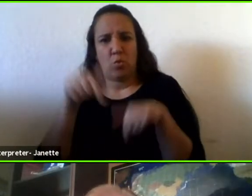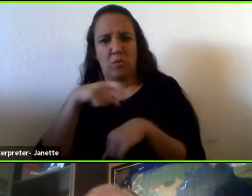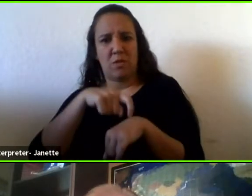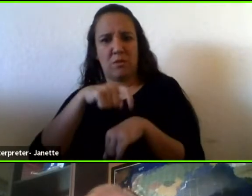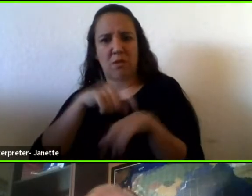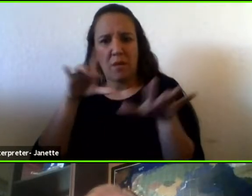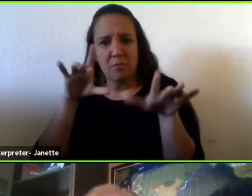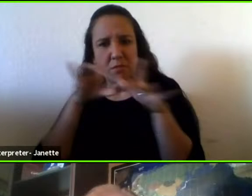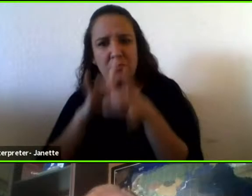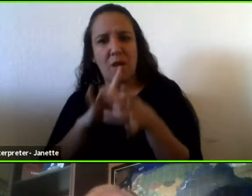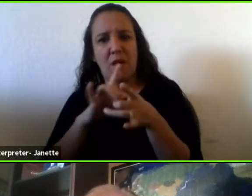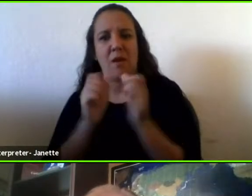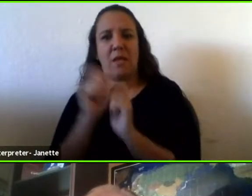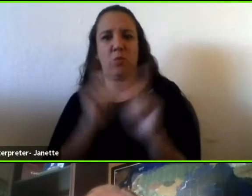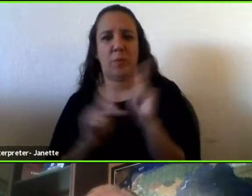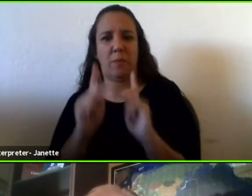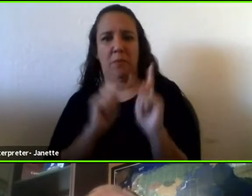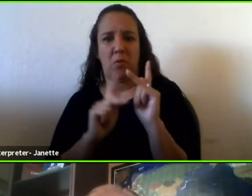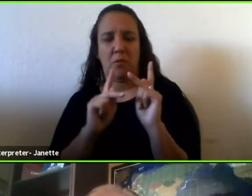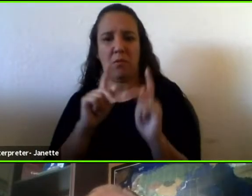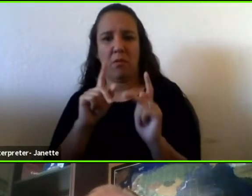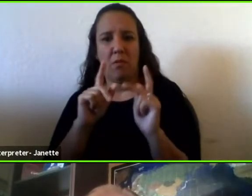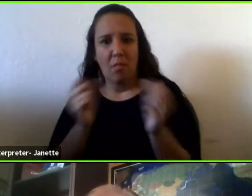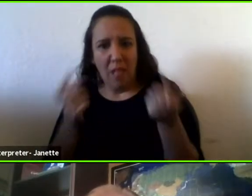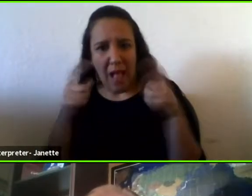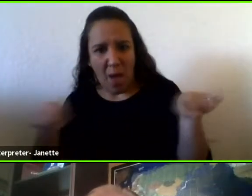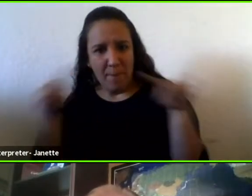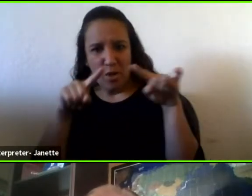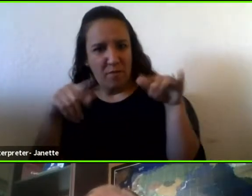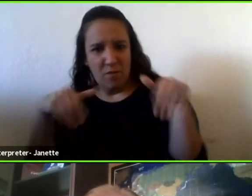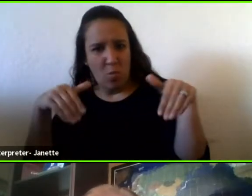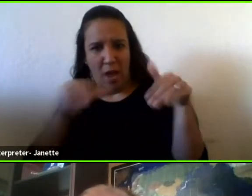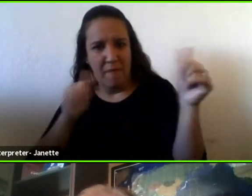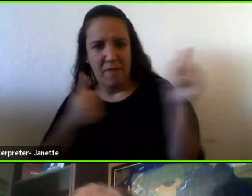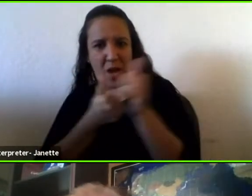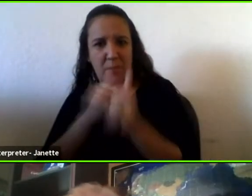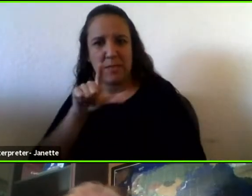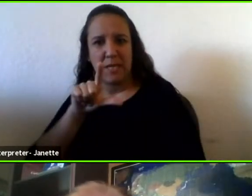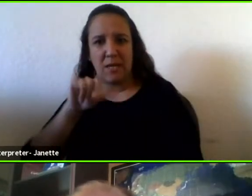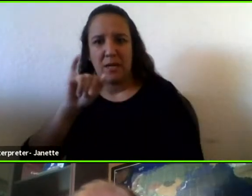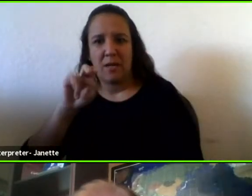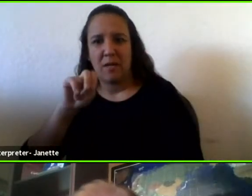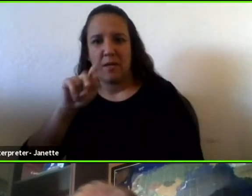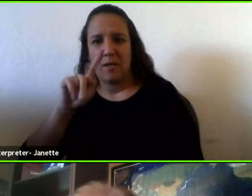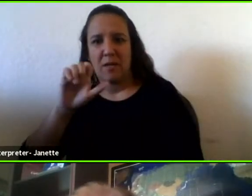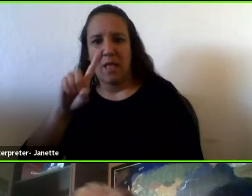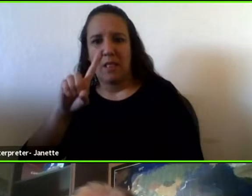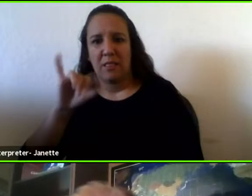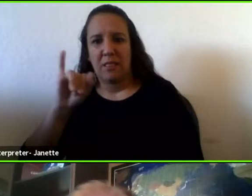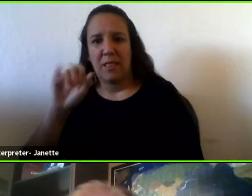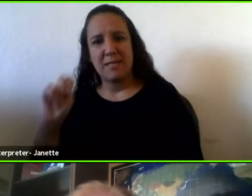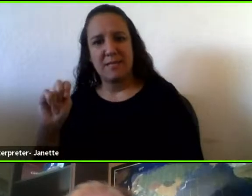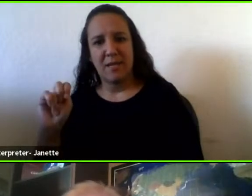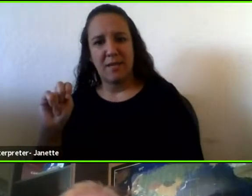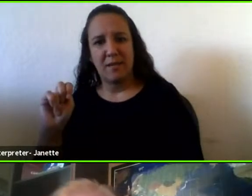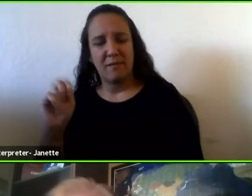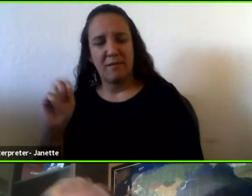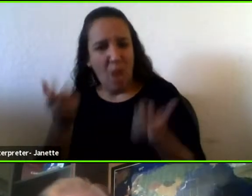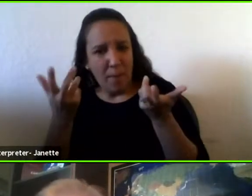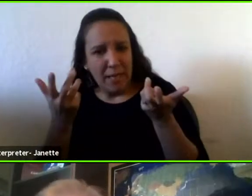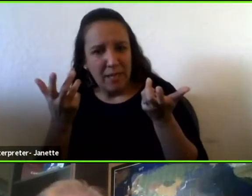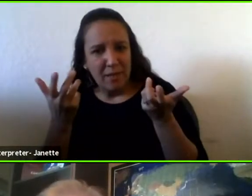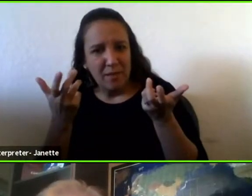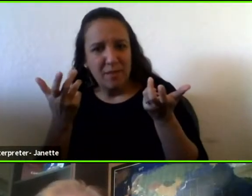You know, how many of you have actually not updated your profile? Go and take the time to do the things that you didn't have time before, but now you